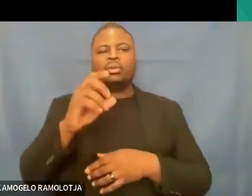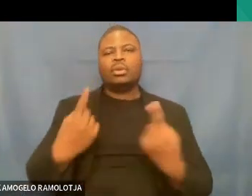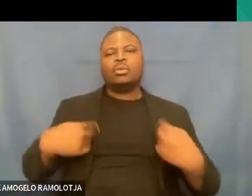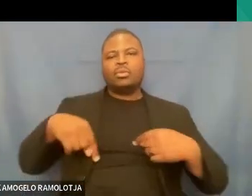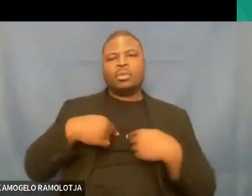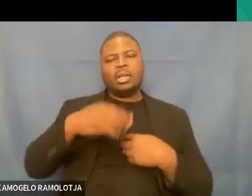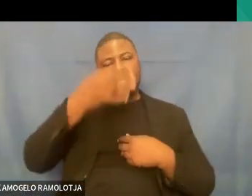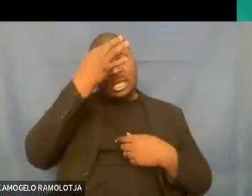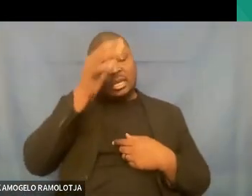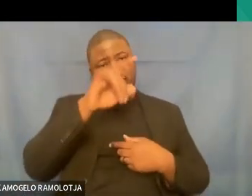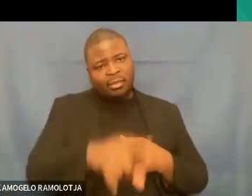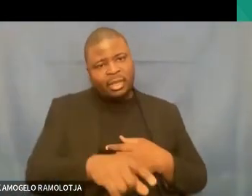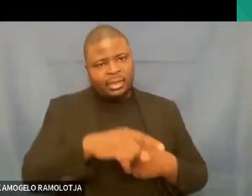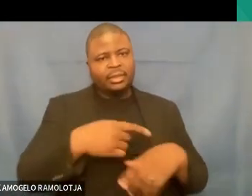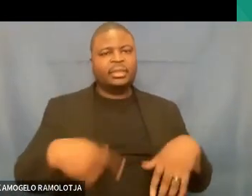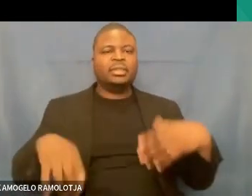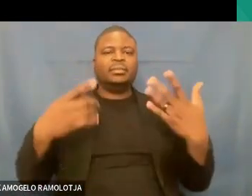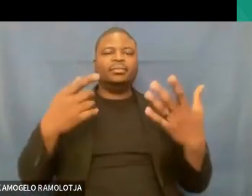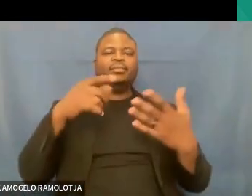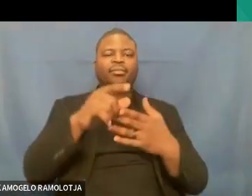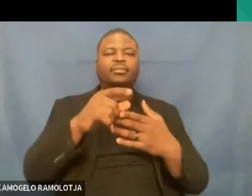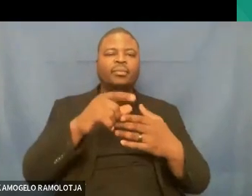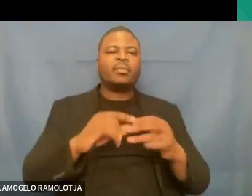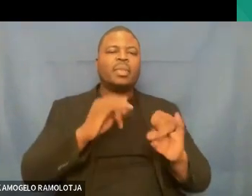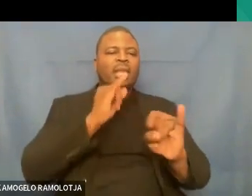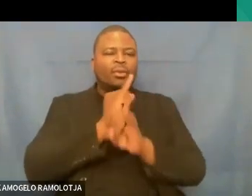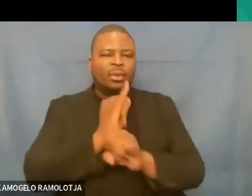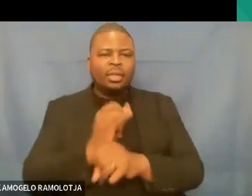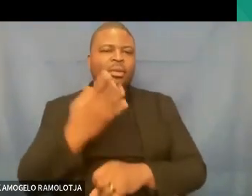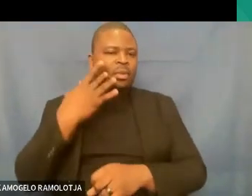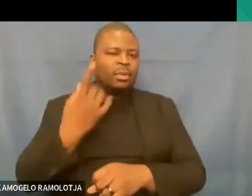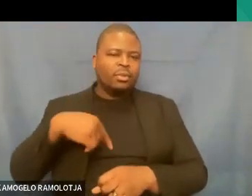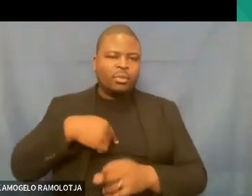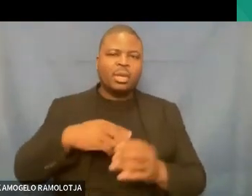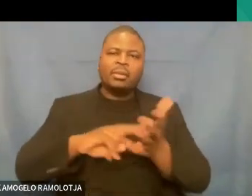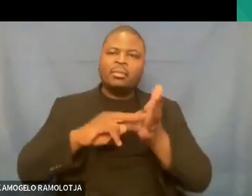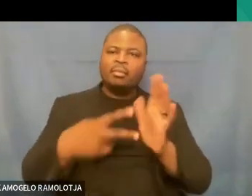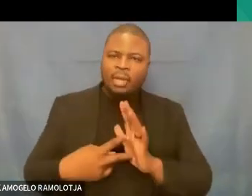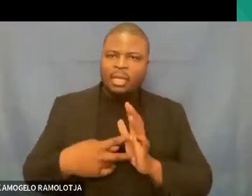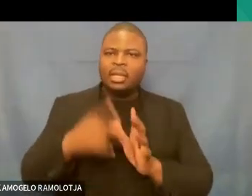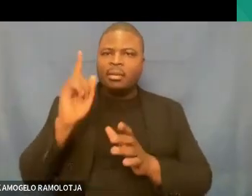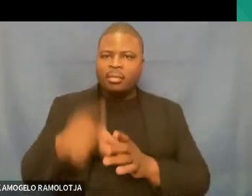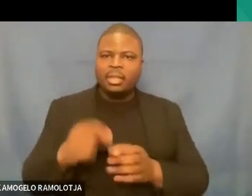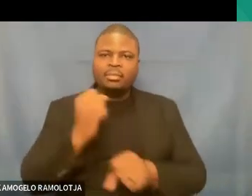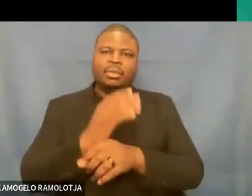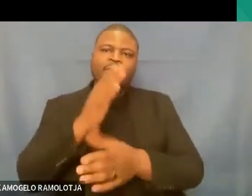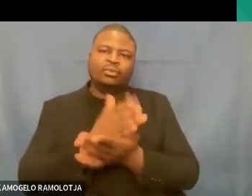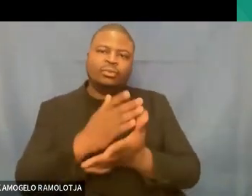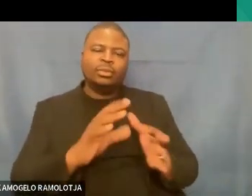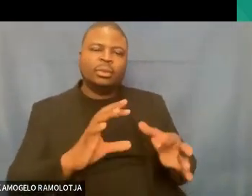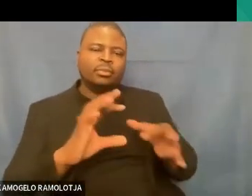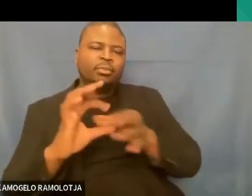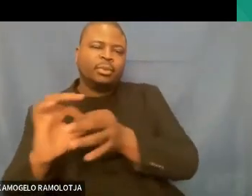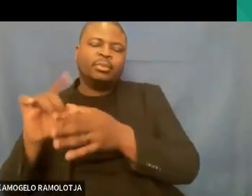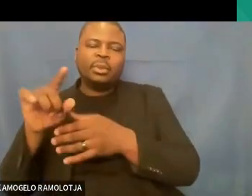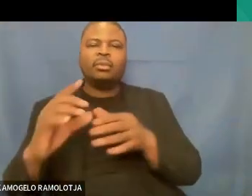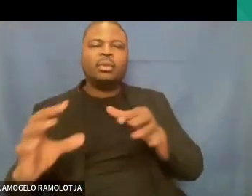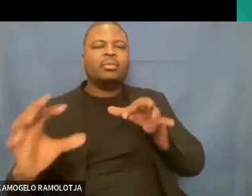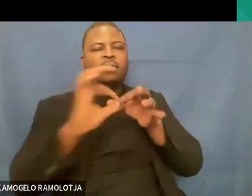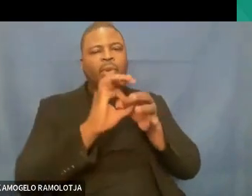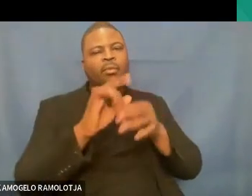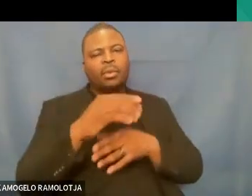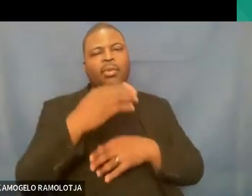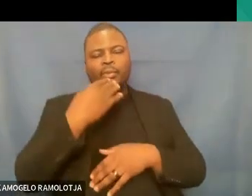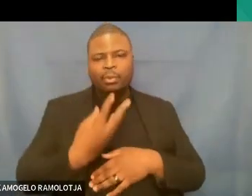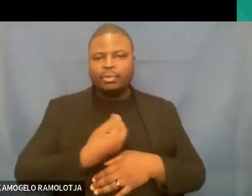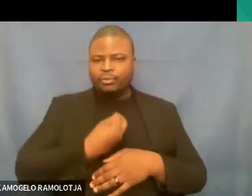we cannot plan alone, but we need to make sure that we are speaking directly with the young key populations who are affected by the realities